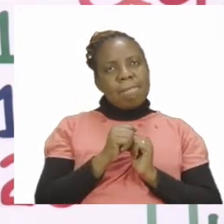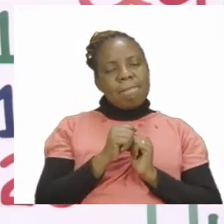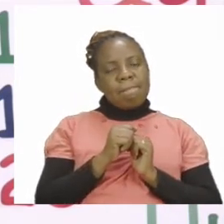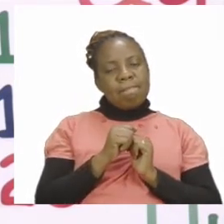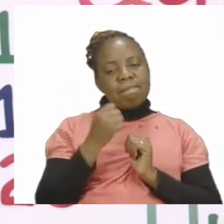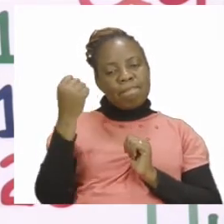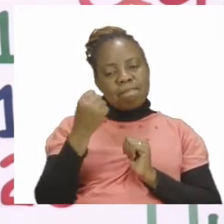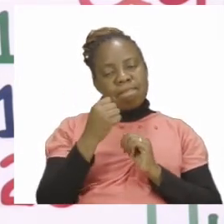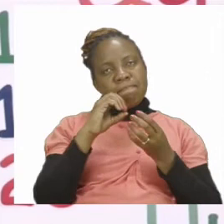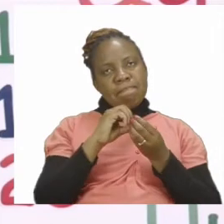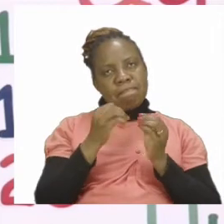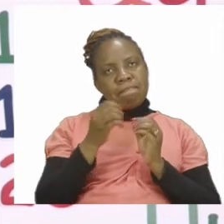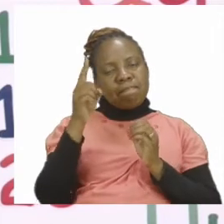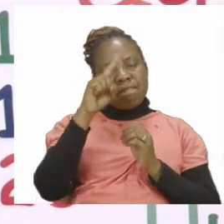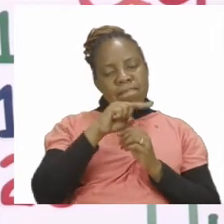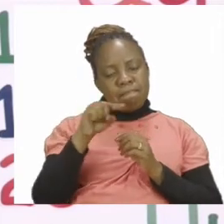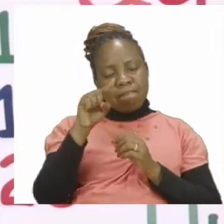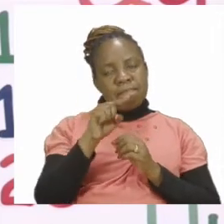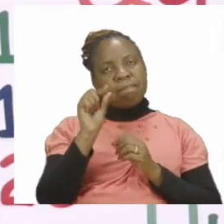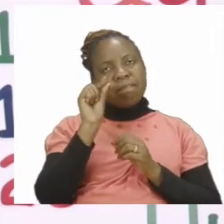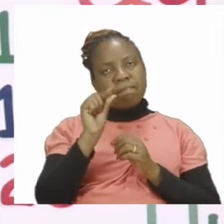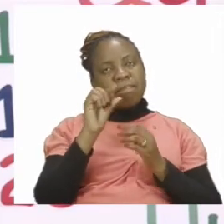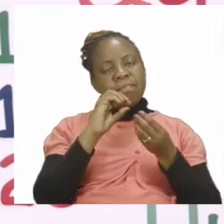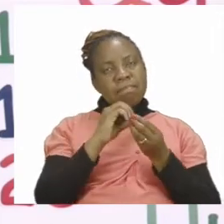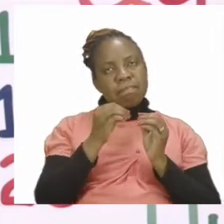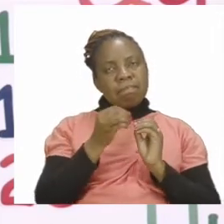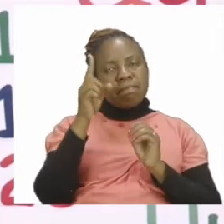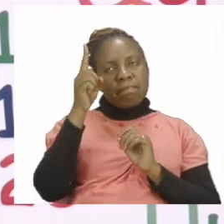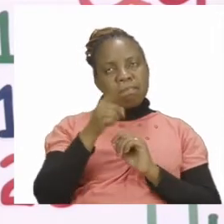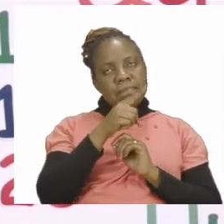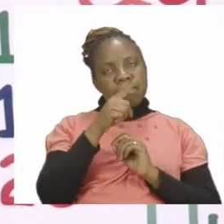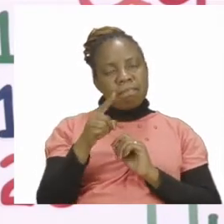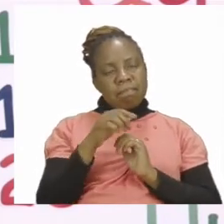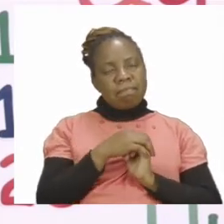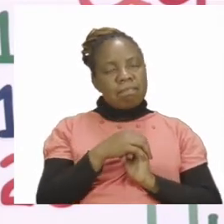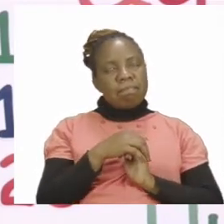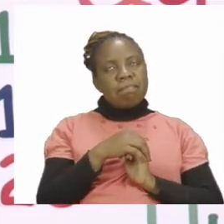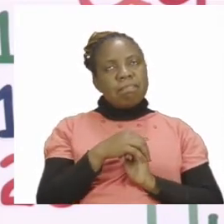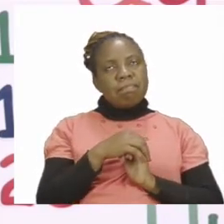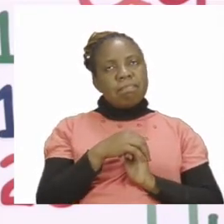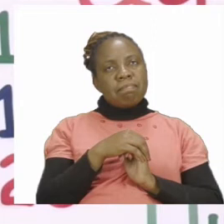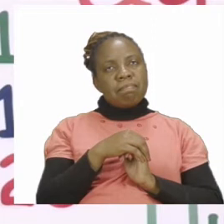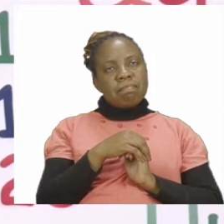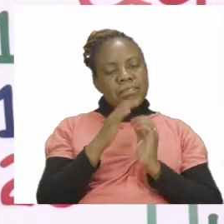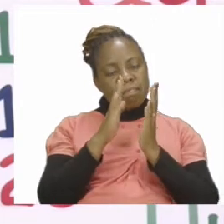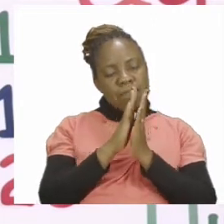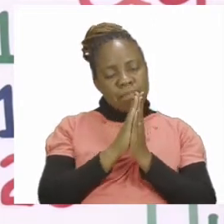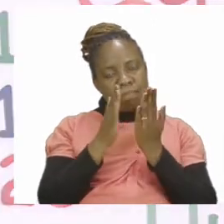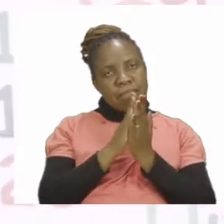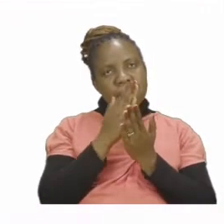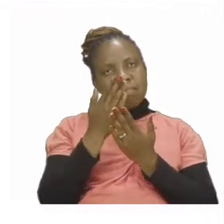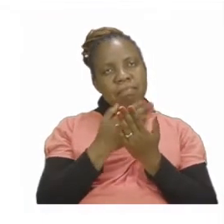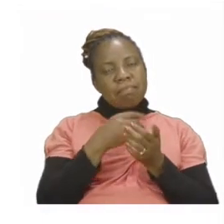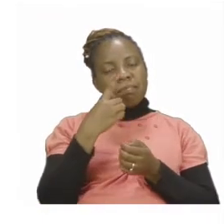activity, let's quickly look at the last part. Quickly go to page 13 in your booklets one